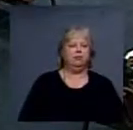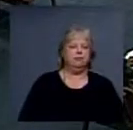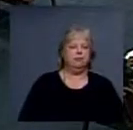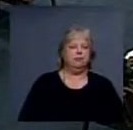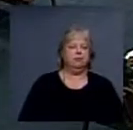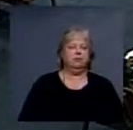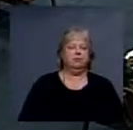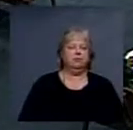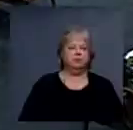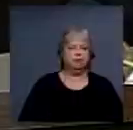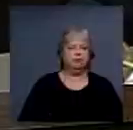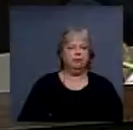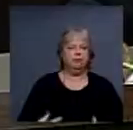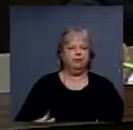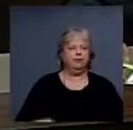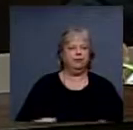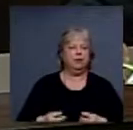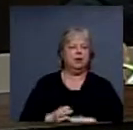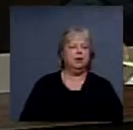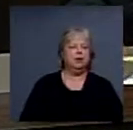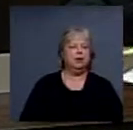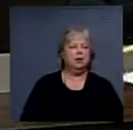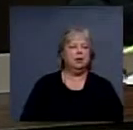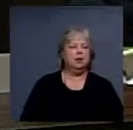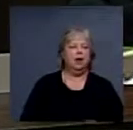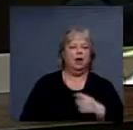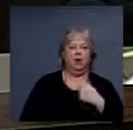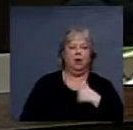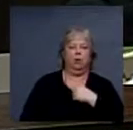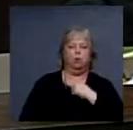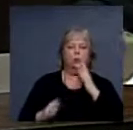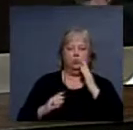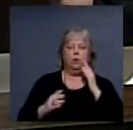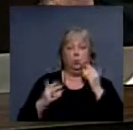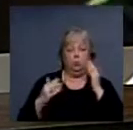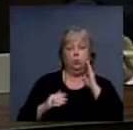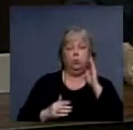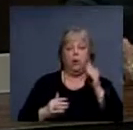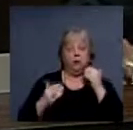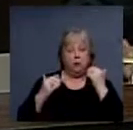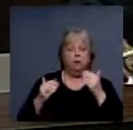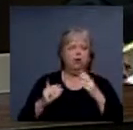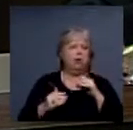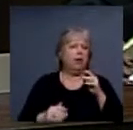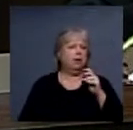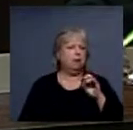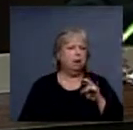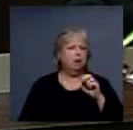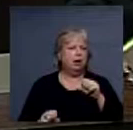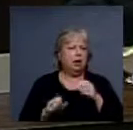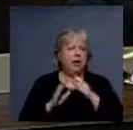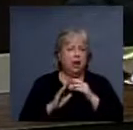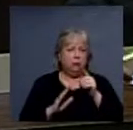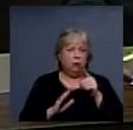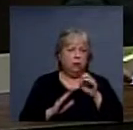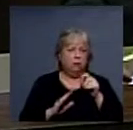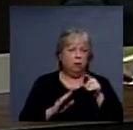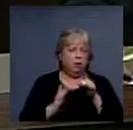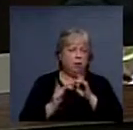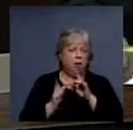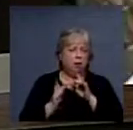all for the discussion, which means that we will move forward. And I will be, Mayor, could I ask you if you would